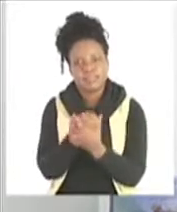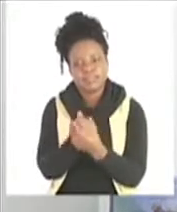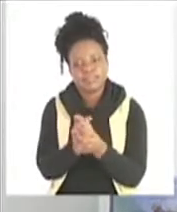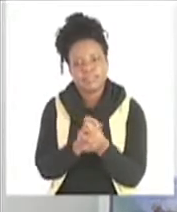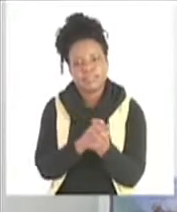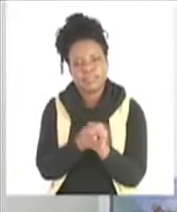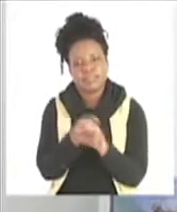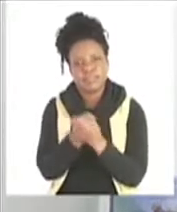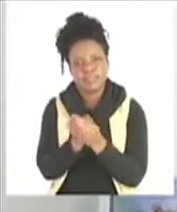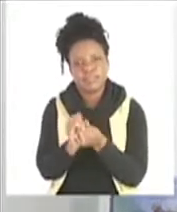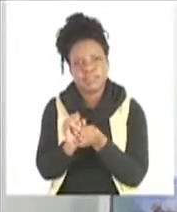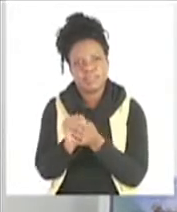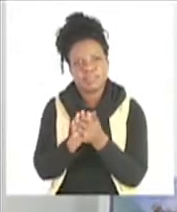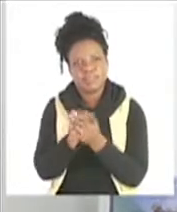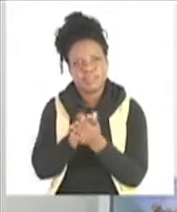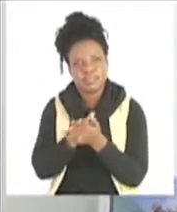nicely.